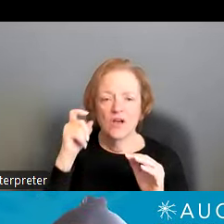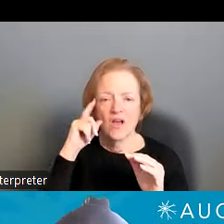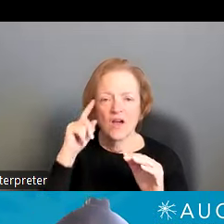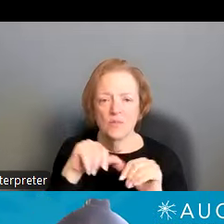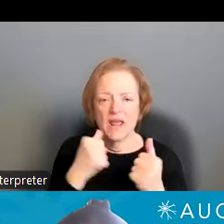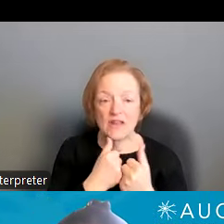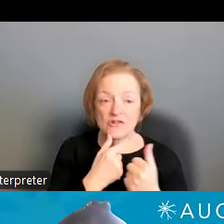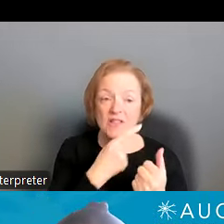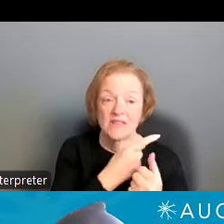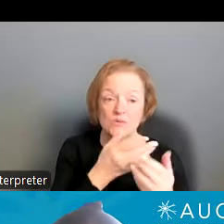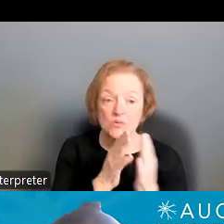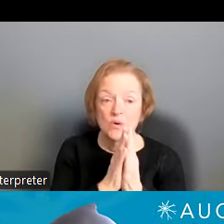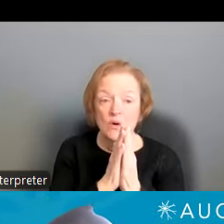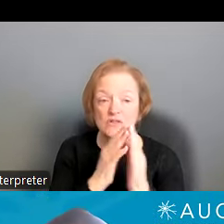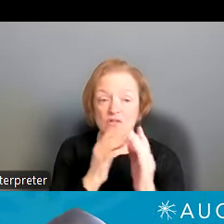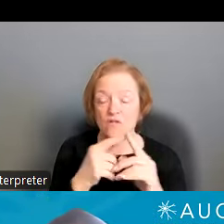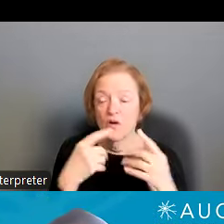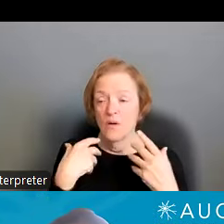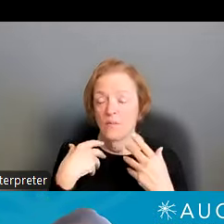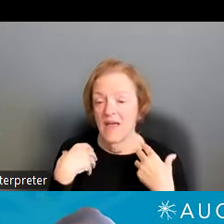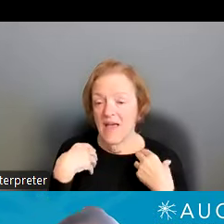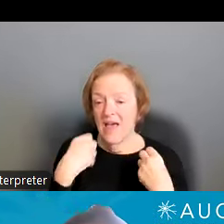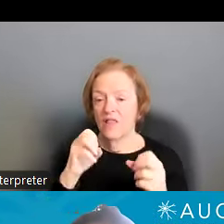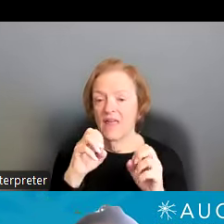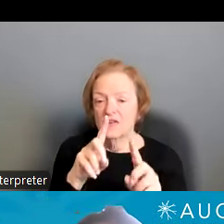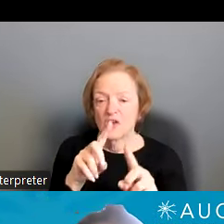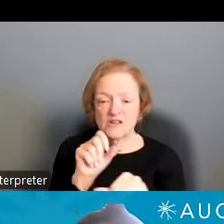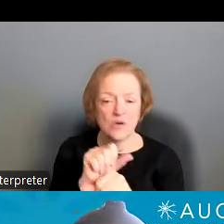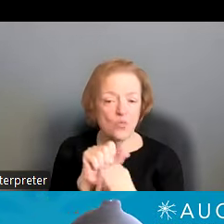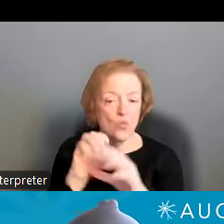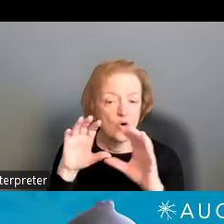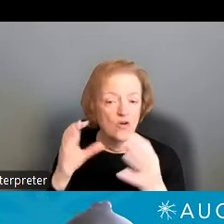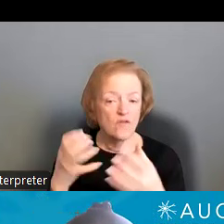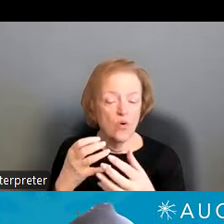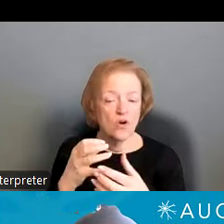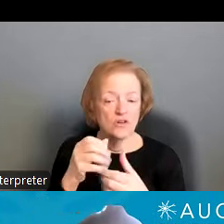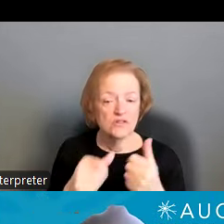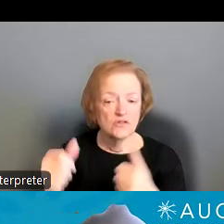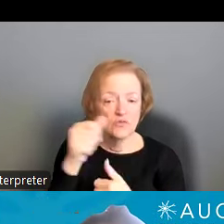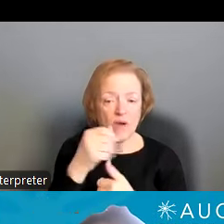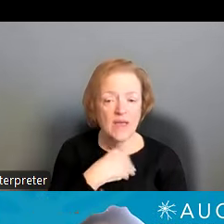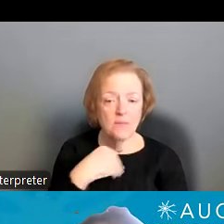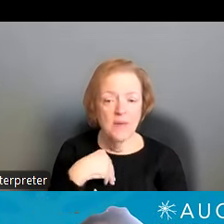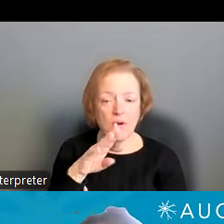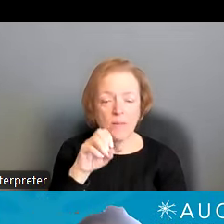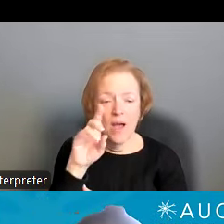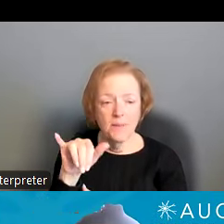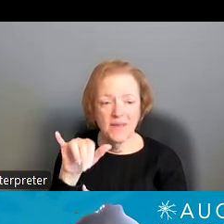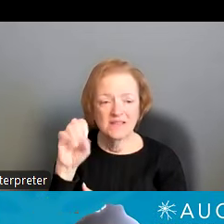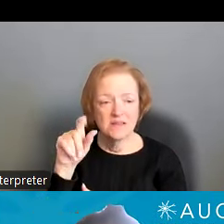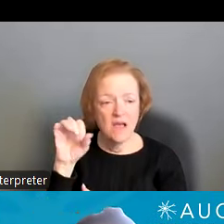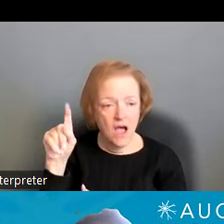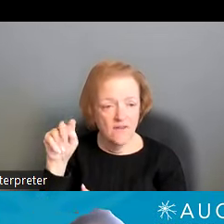requested by House Education and Workforce Committee ranking member Bobby Scott, as a Democrat from Virginia, and Frederica